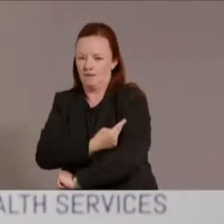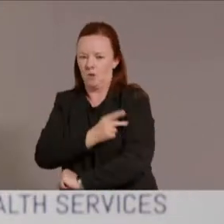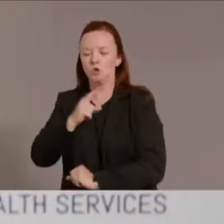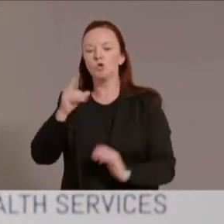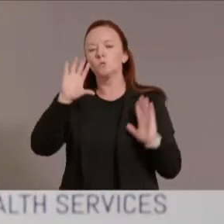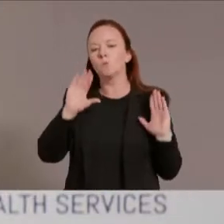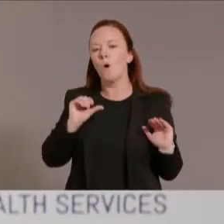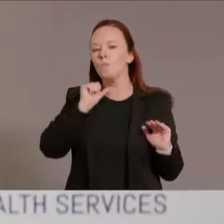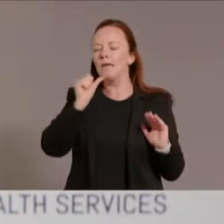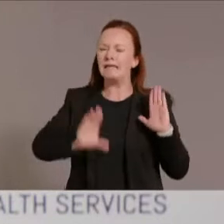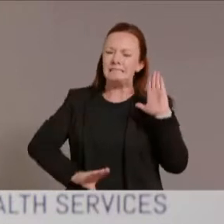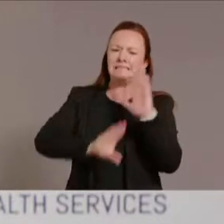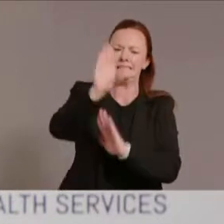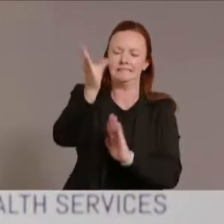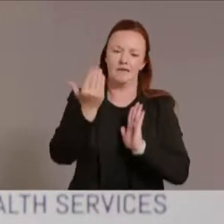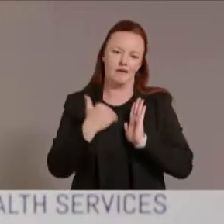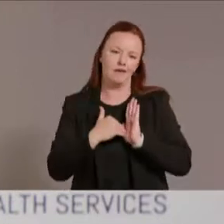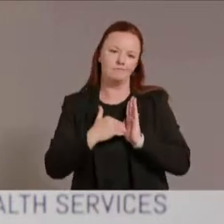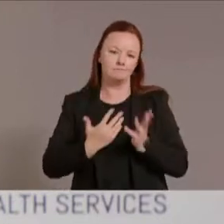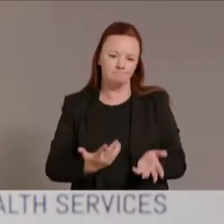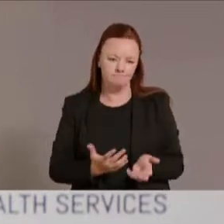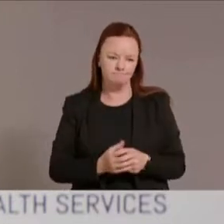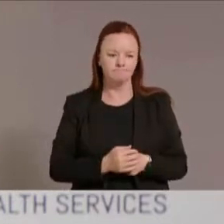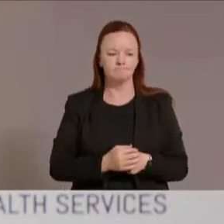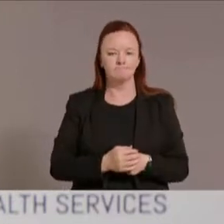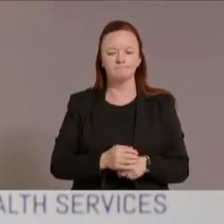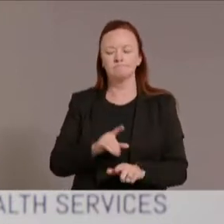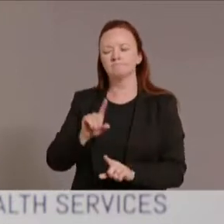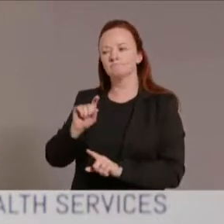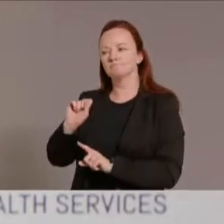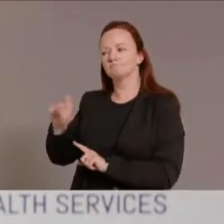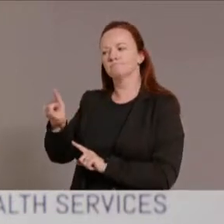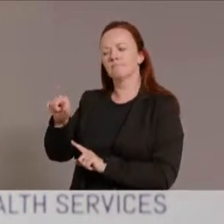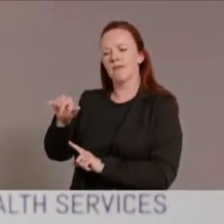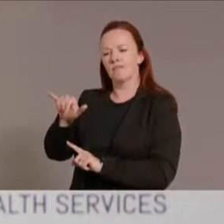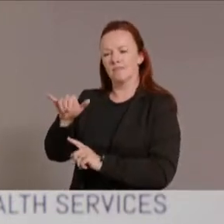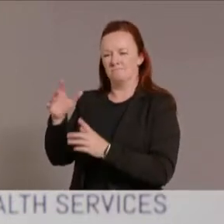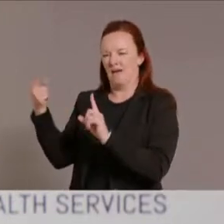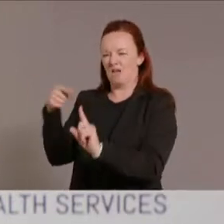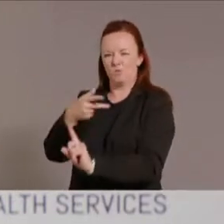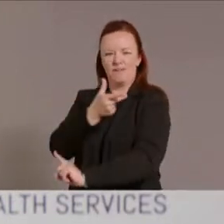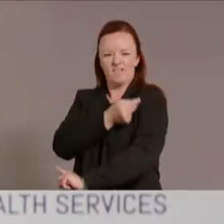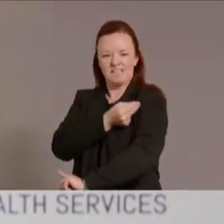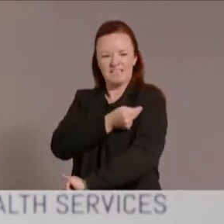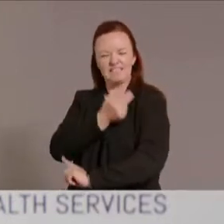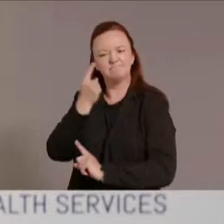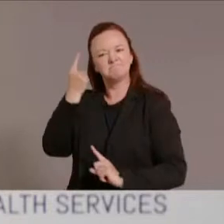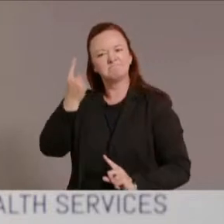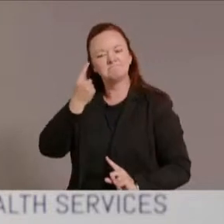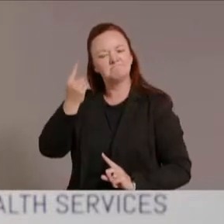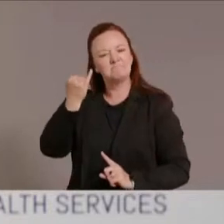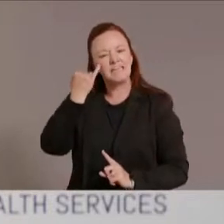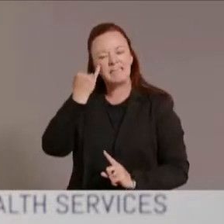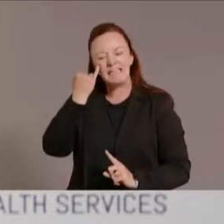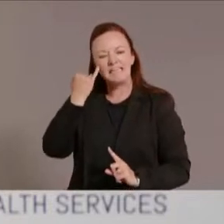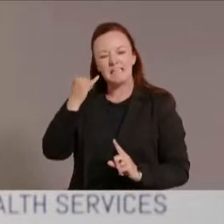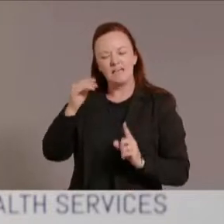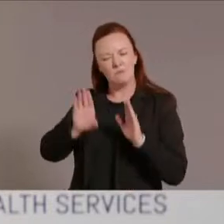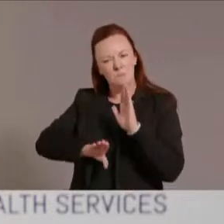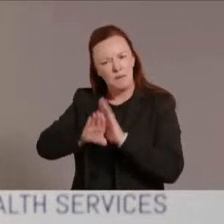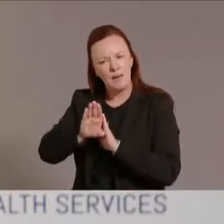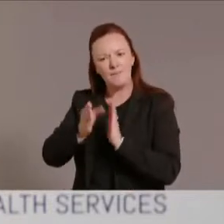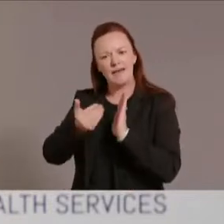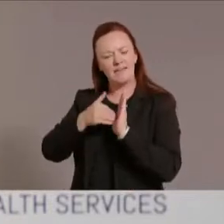before. Outside of the vaccine, though, could this be a consequence of lifting those safety mitigations, variants